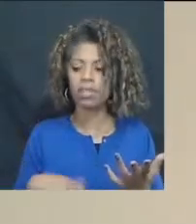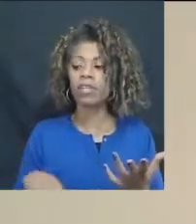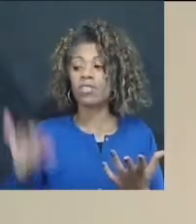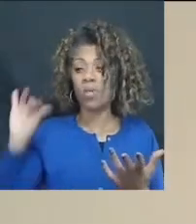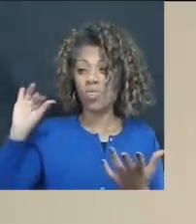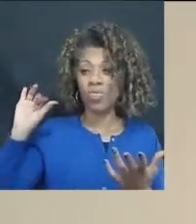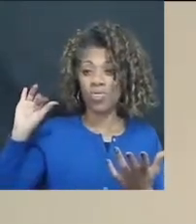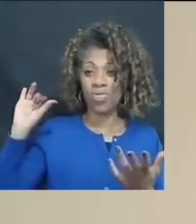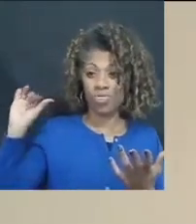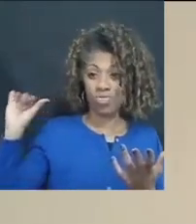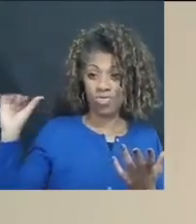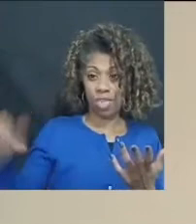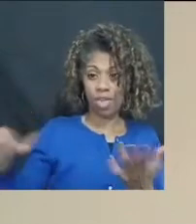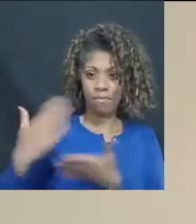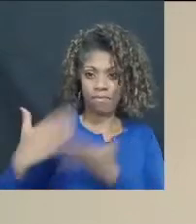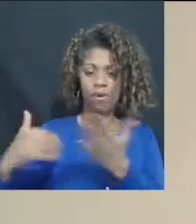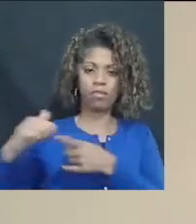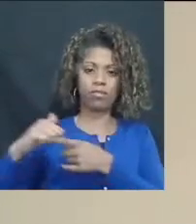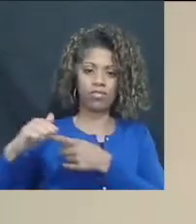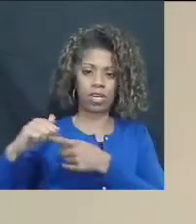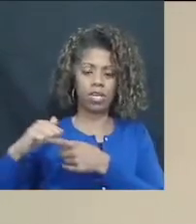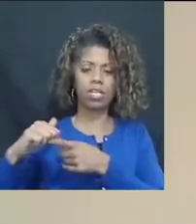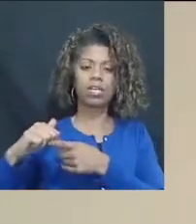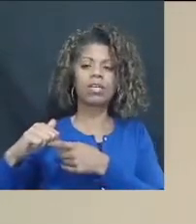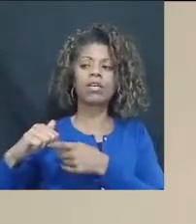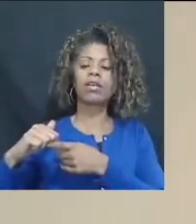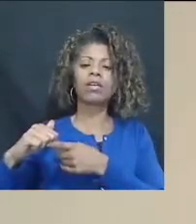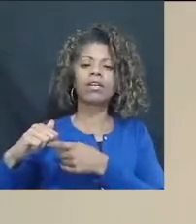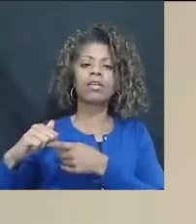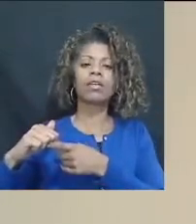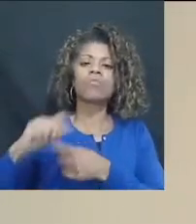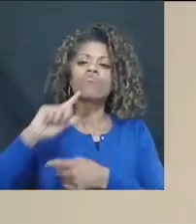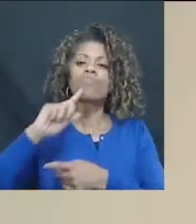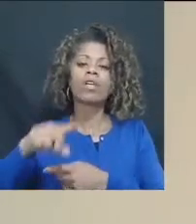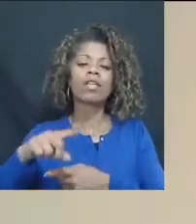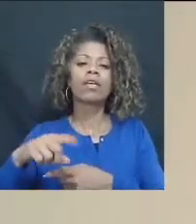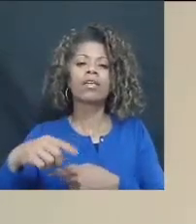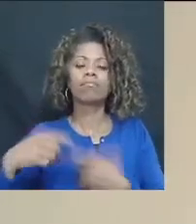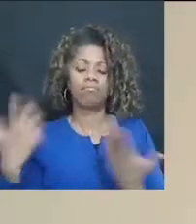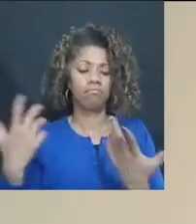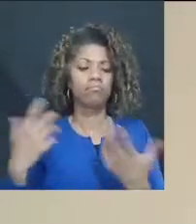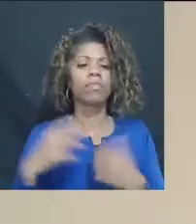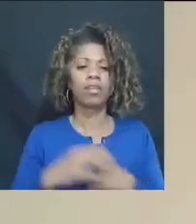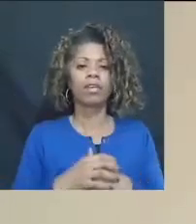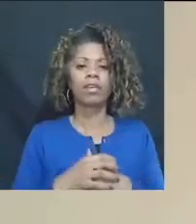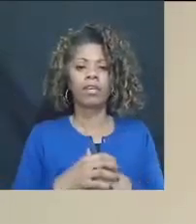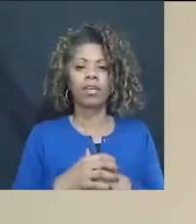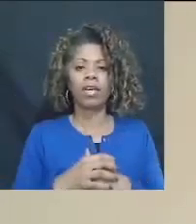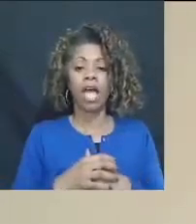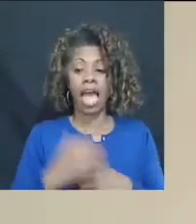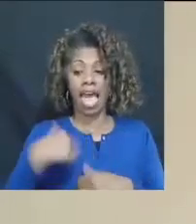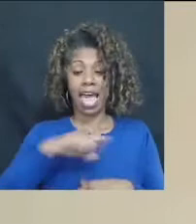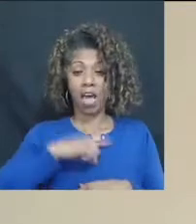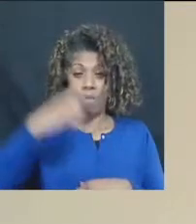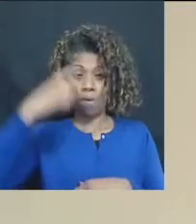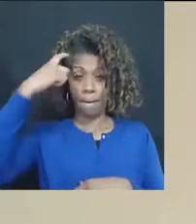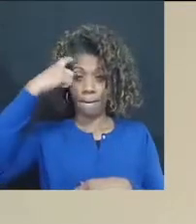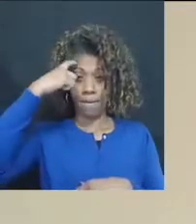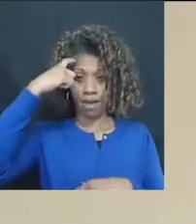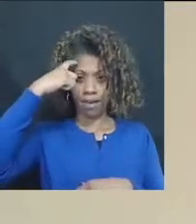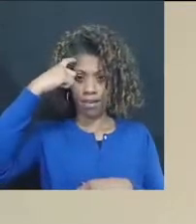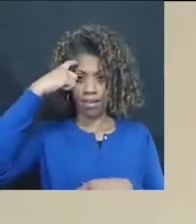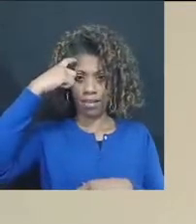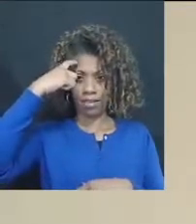part of the training is narrative actually matters more than facts, clearly. because our minds are always forming mental narratives,